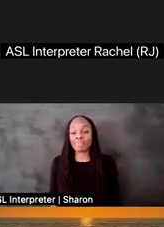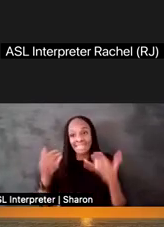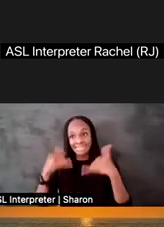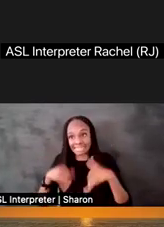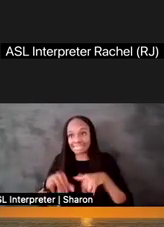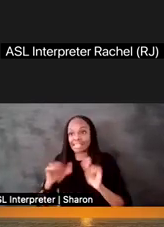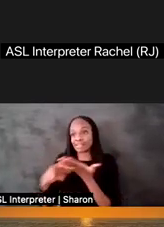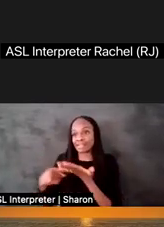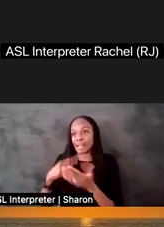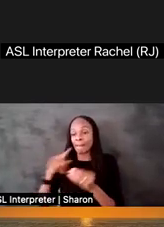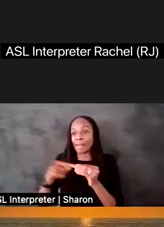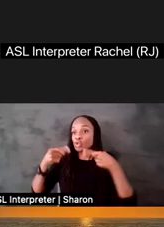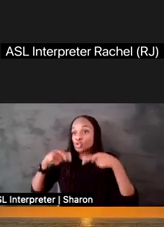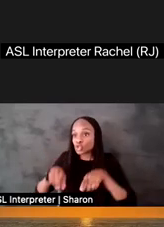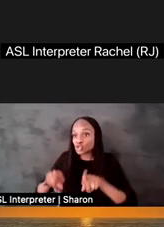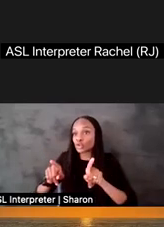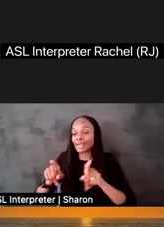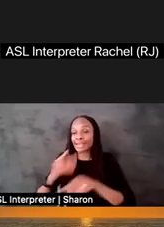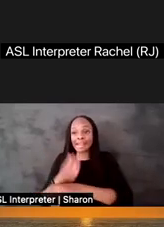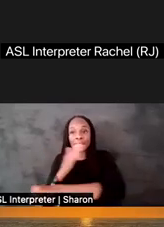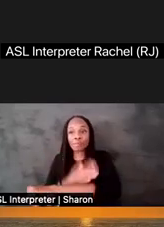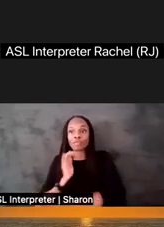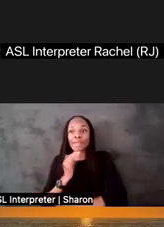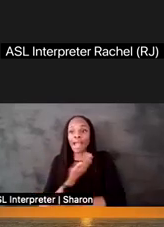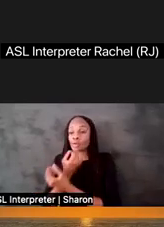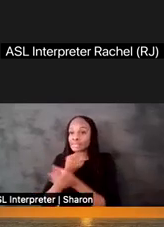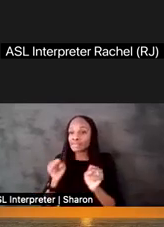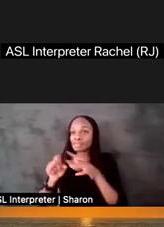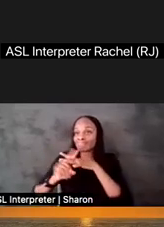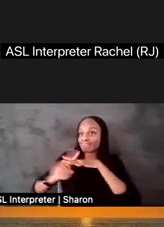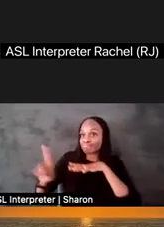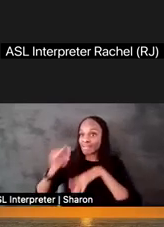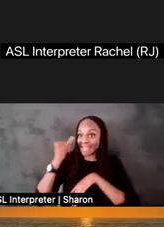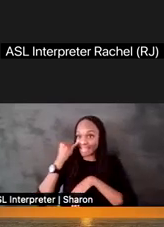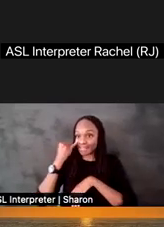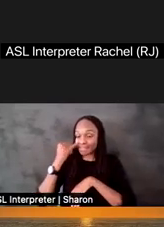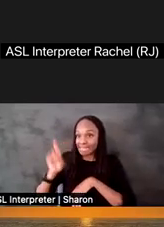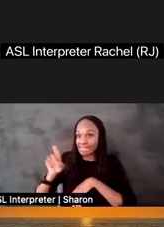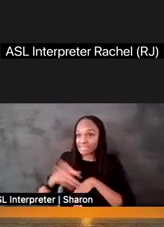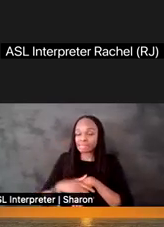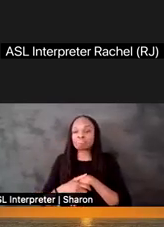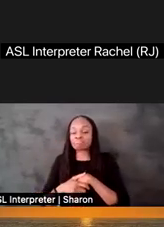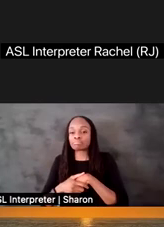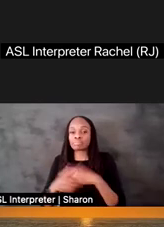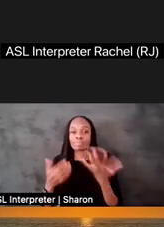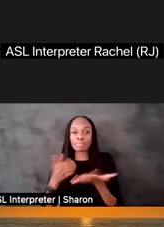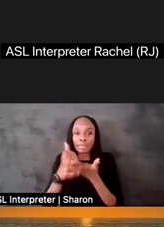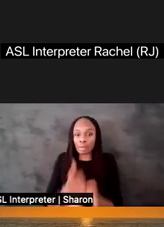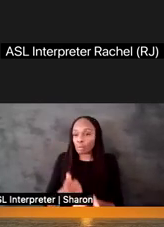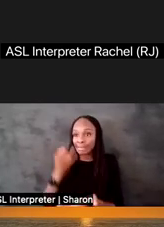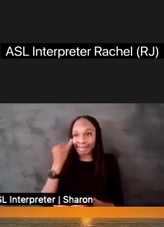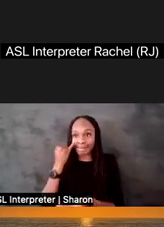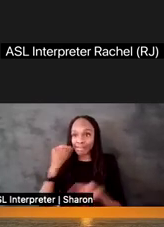about during and improving our safety, evacuating if necessary, helping injured, or preventing